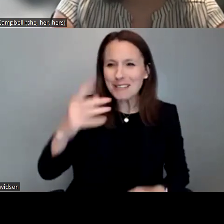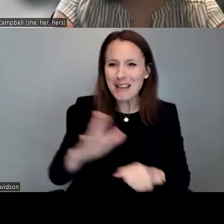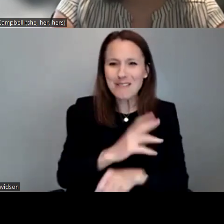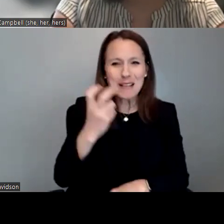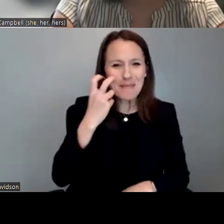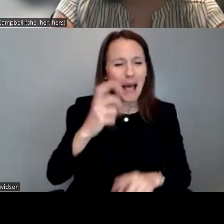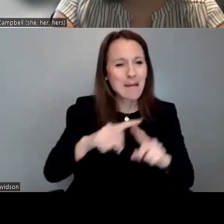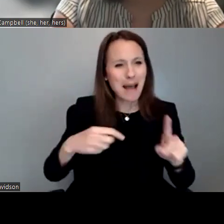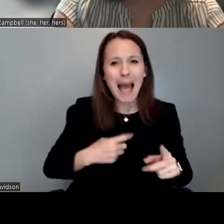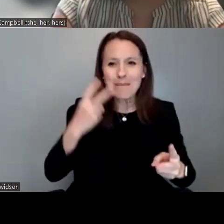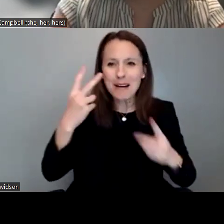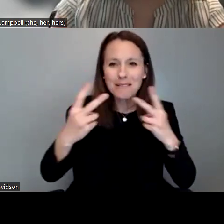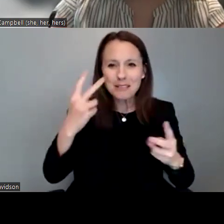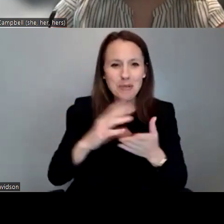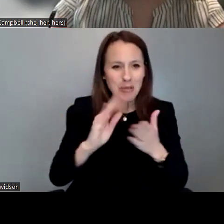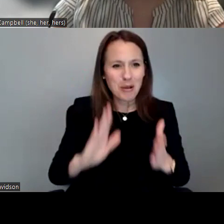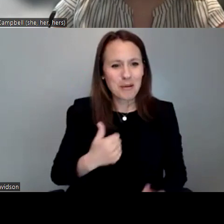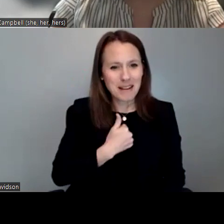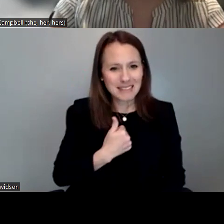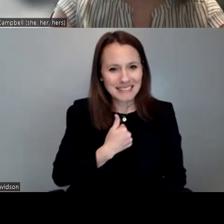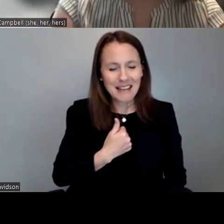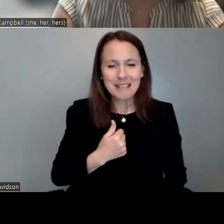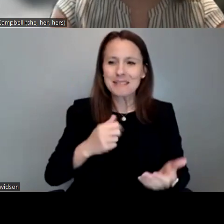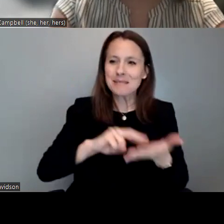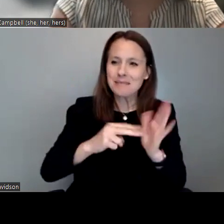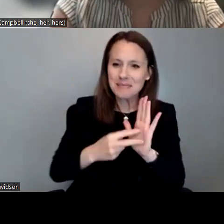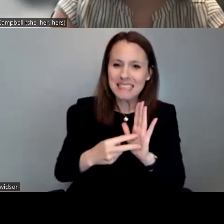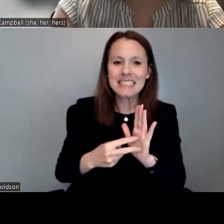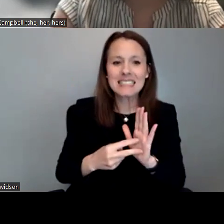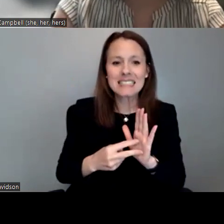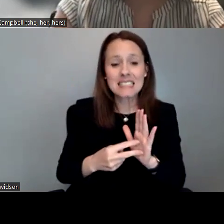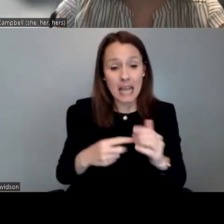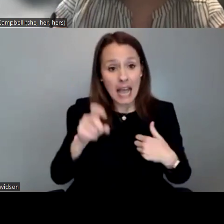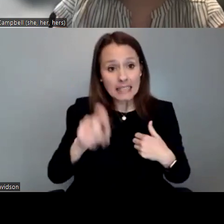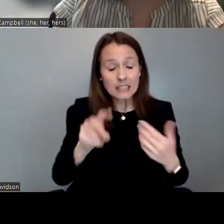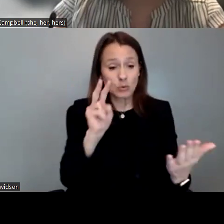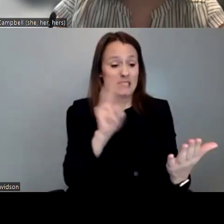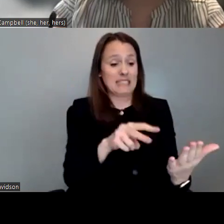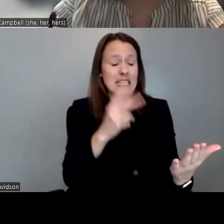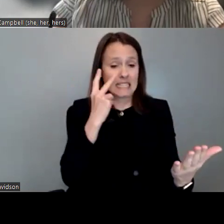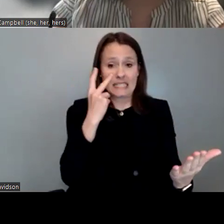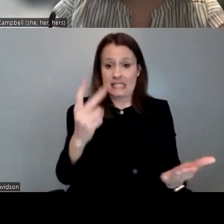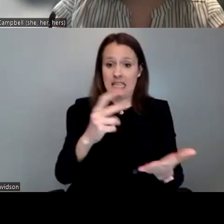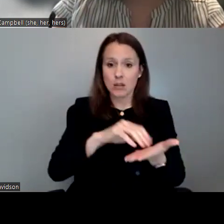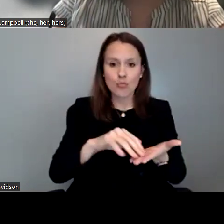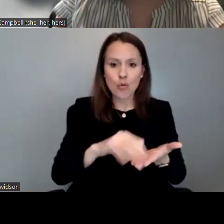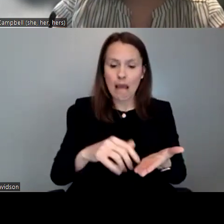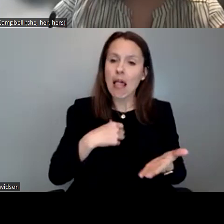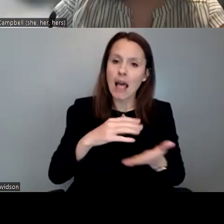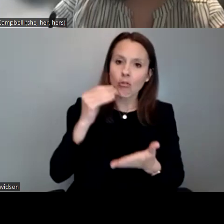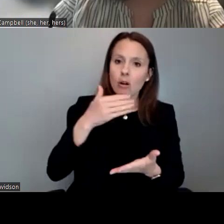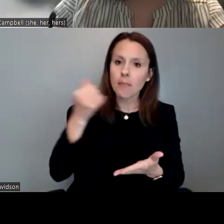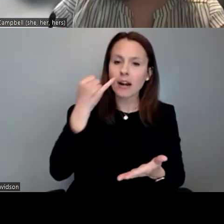visual learner. What do I mean by that? I mean that I need to see things in Braille. I learn better if I can read it